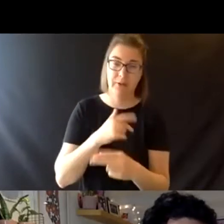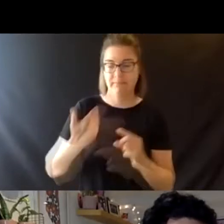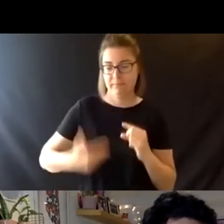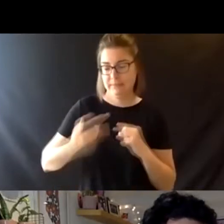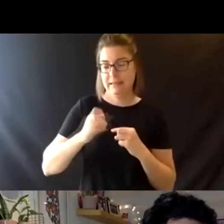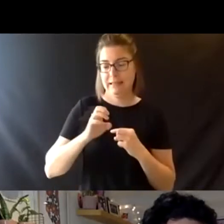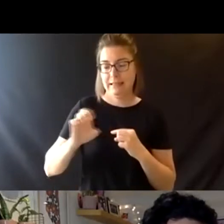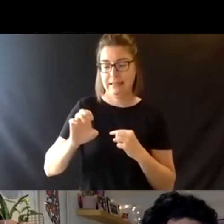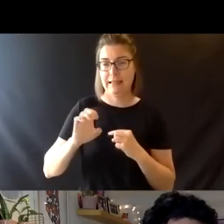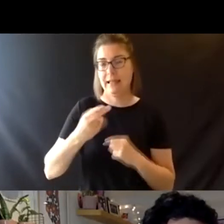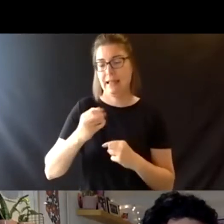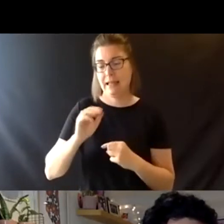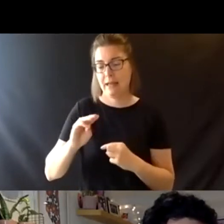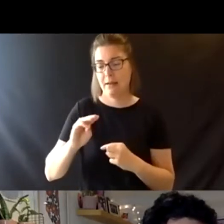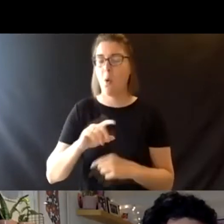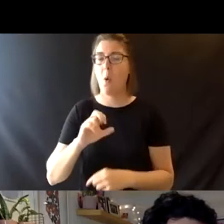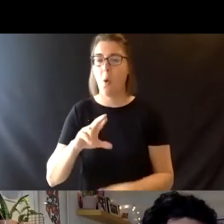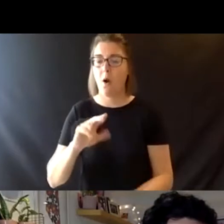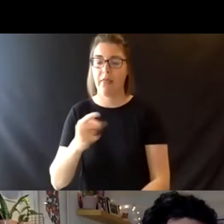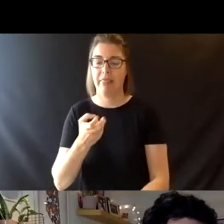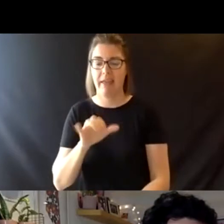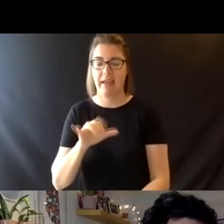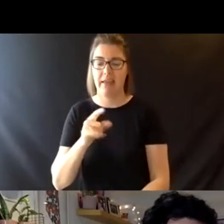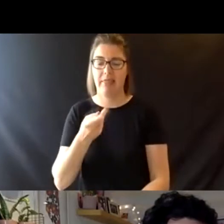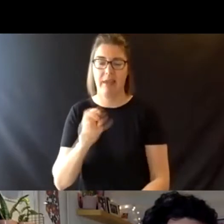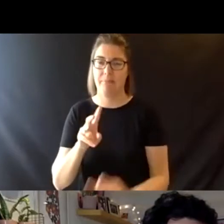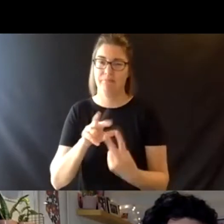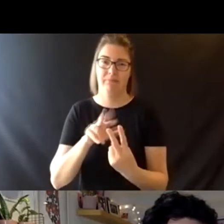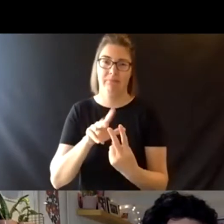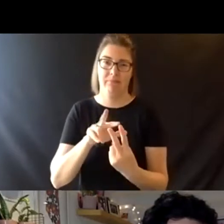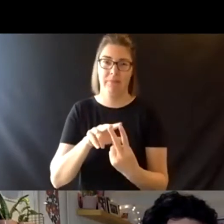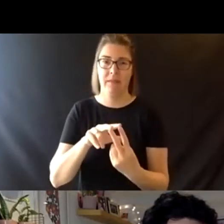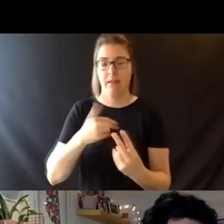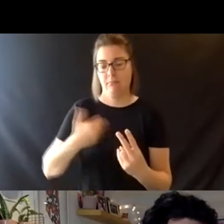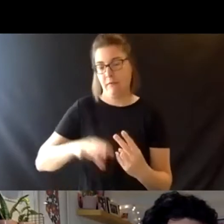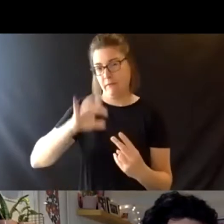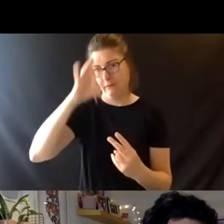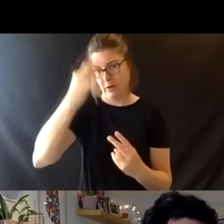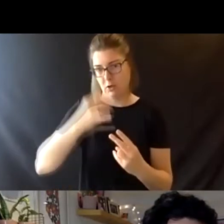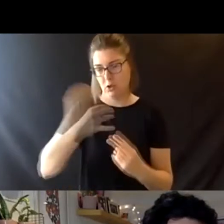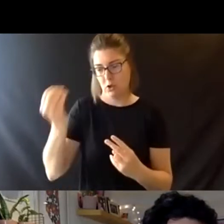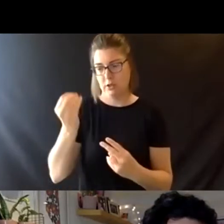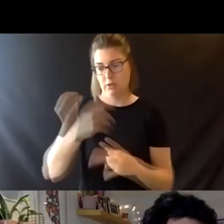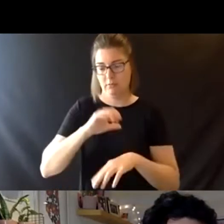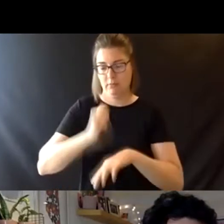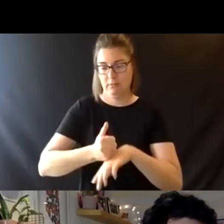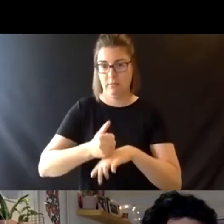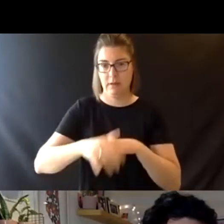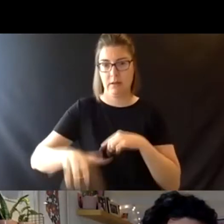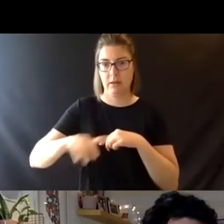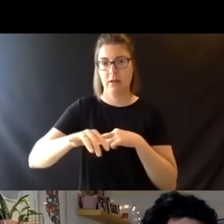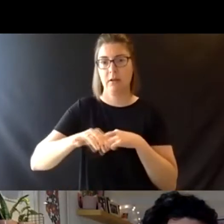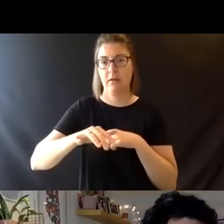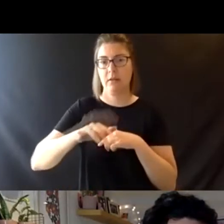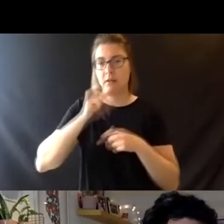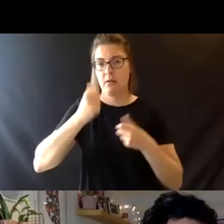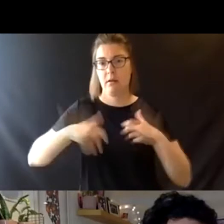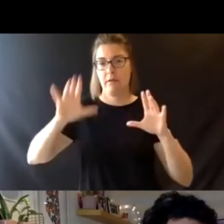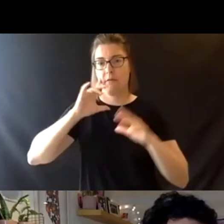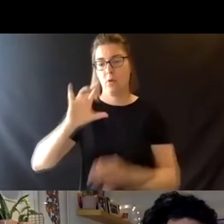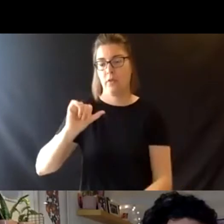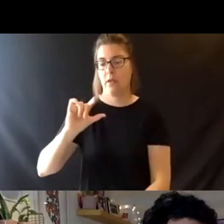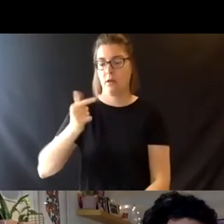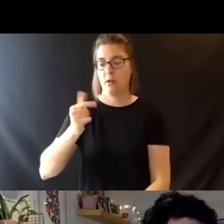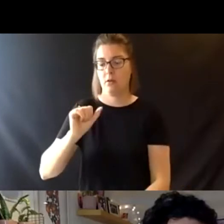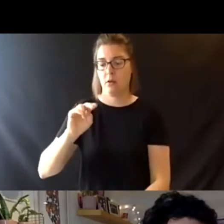him, or they, them interchangeably, and I am a Franco-Ontarian currently located on the unceded and unsurrendered territory of the Algonquin